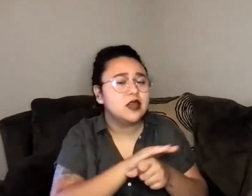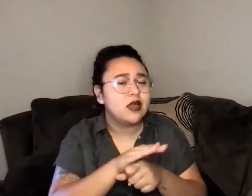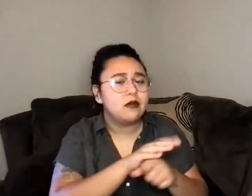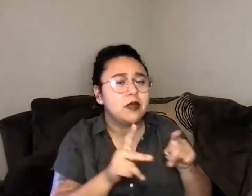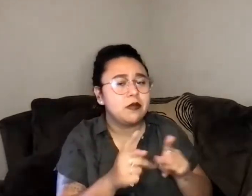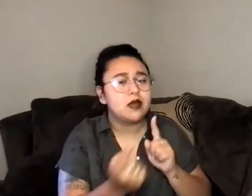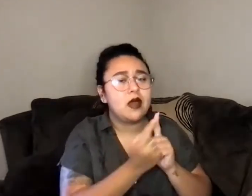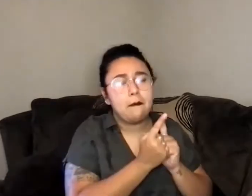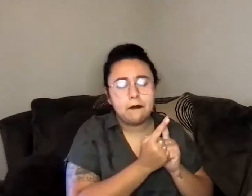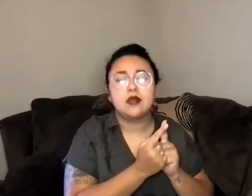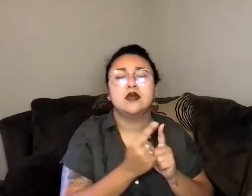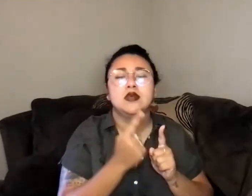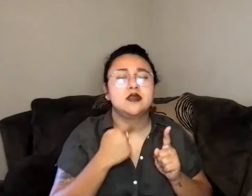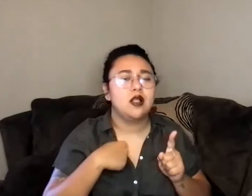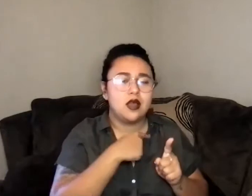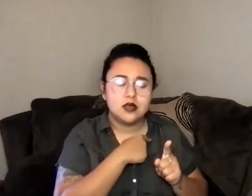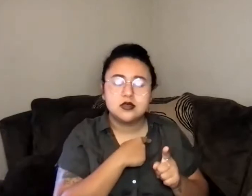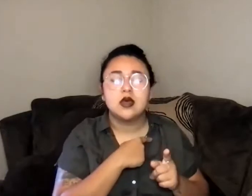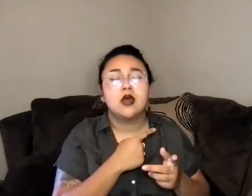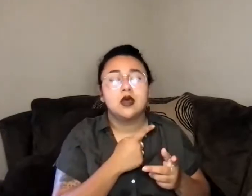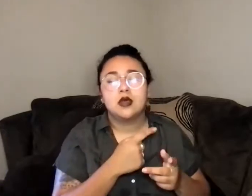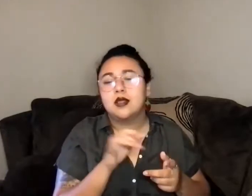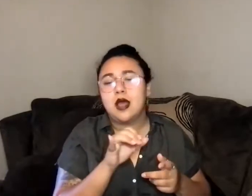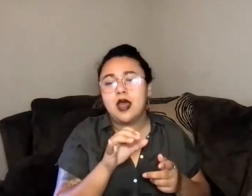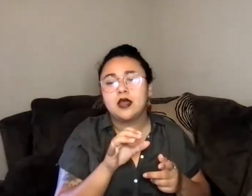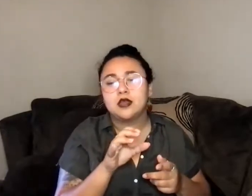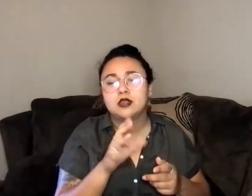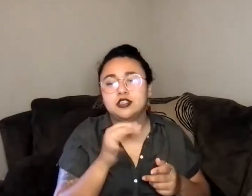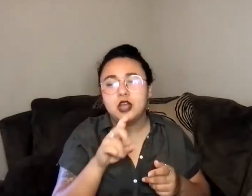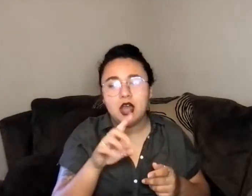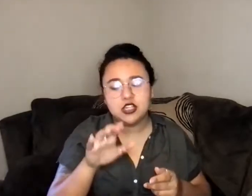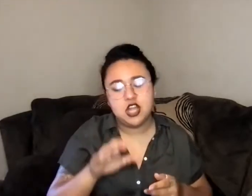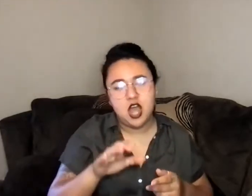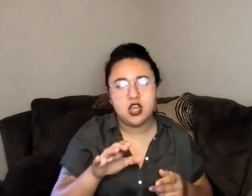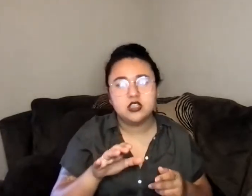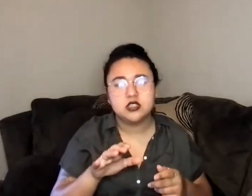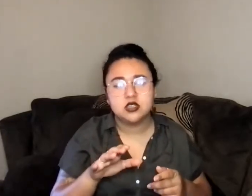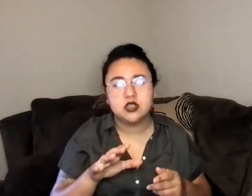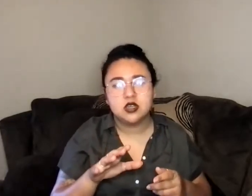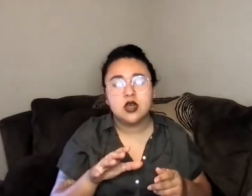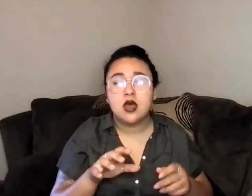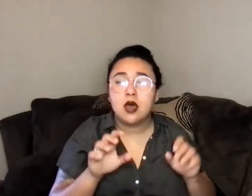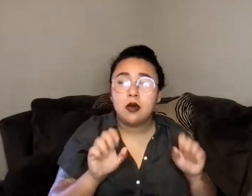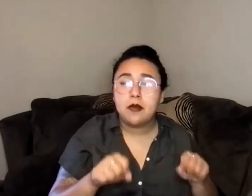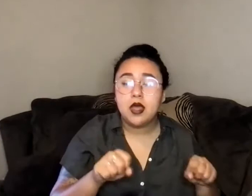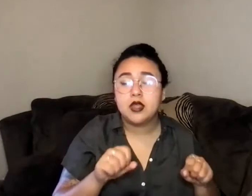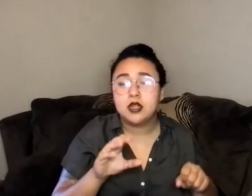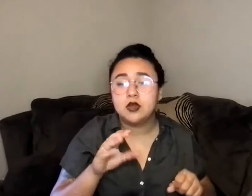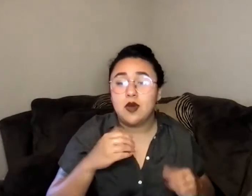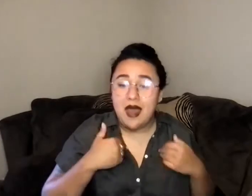There's child custody issues of people losing custody of their children. There's